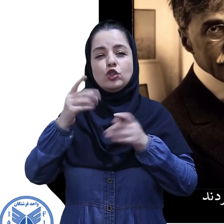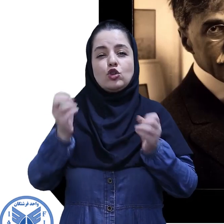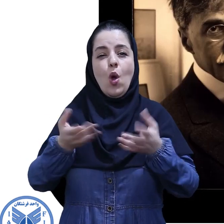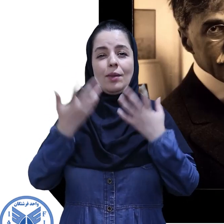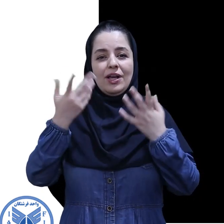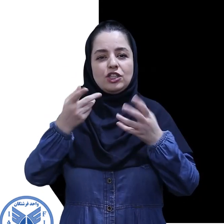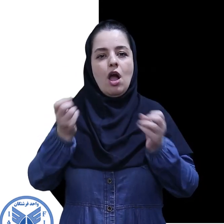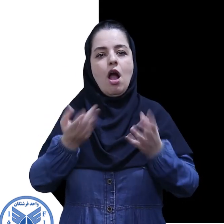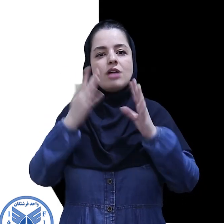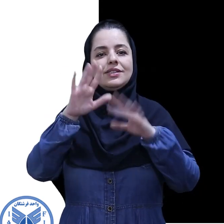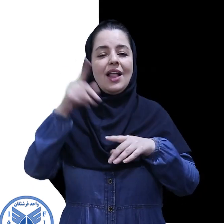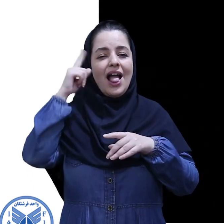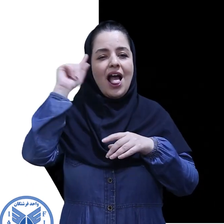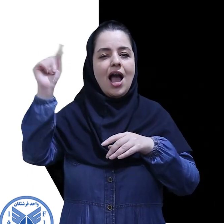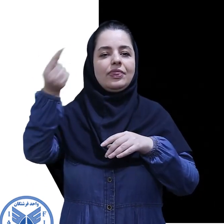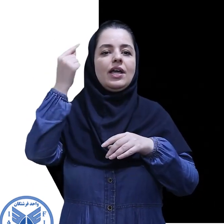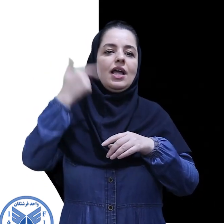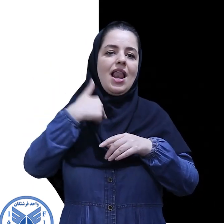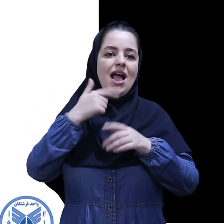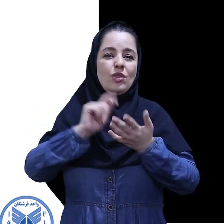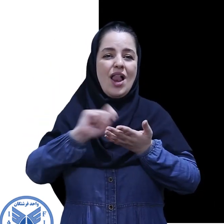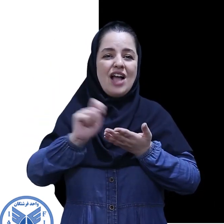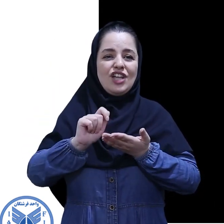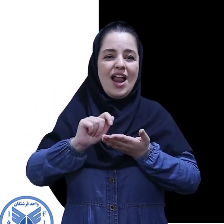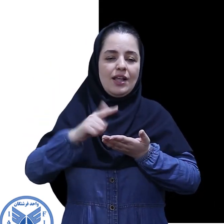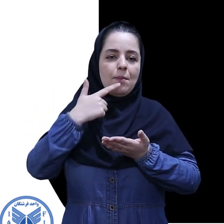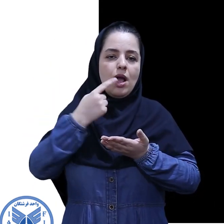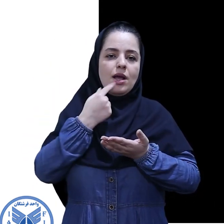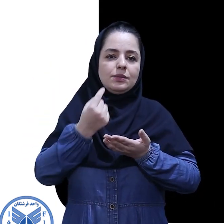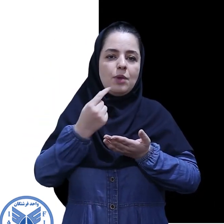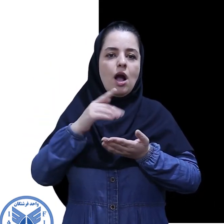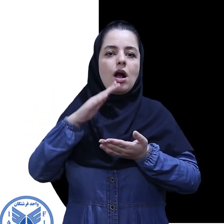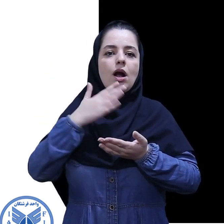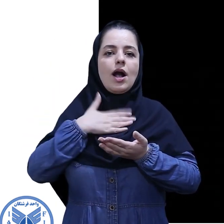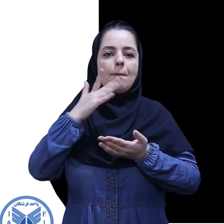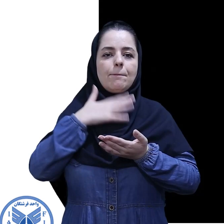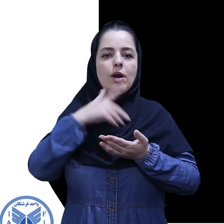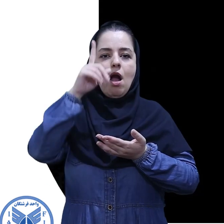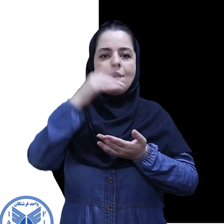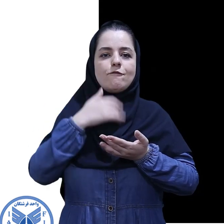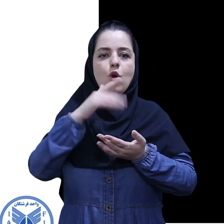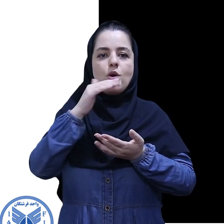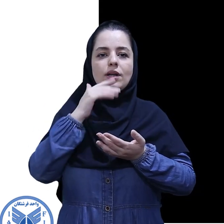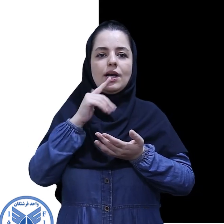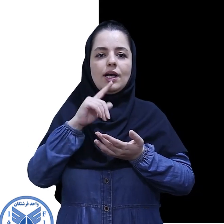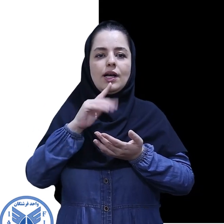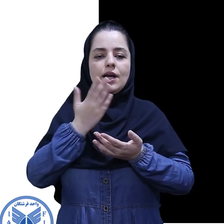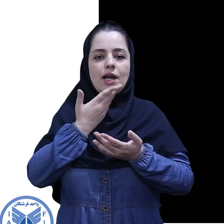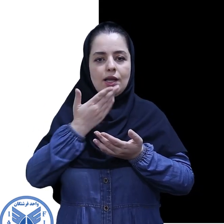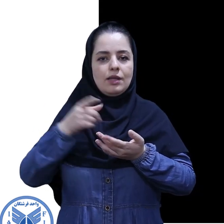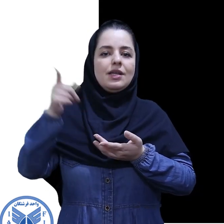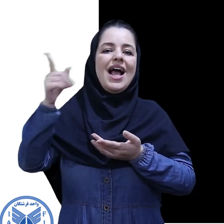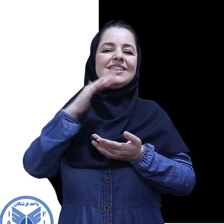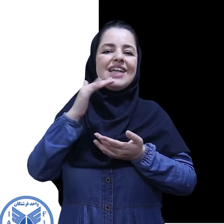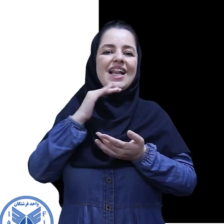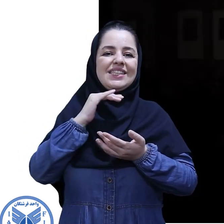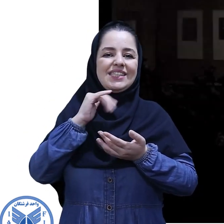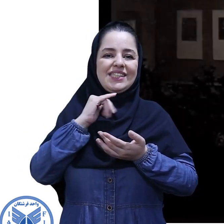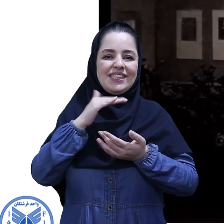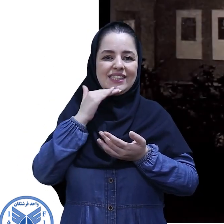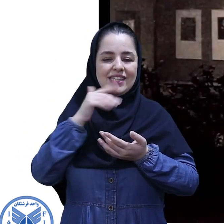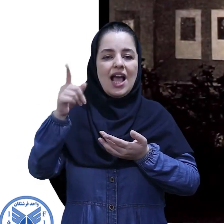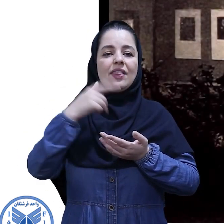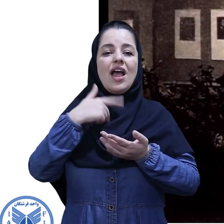the movement, and they promoted this idea through a publication called Camera Work. Stieglitz